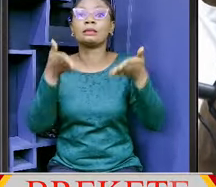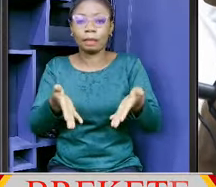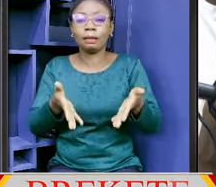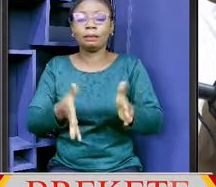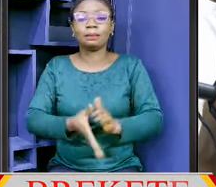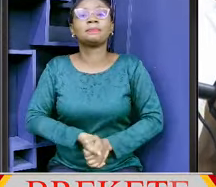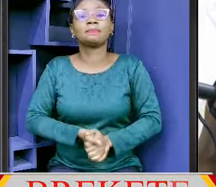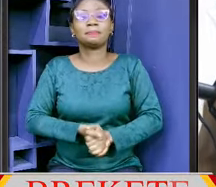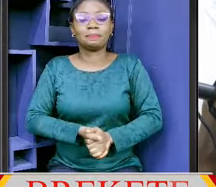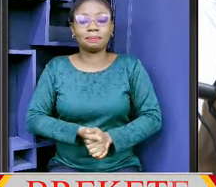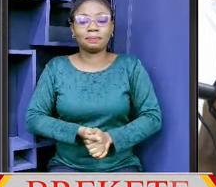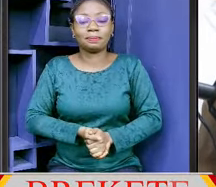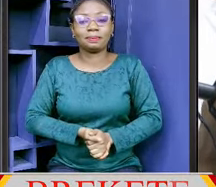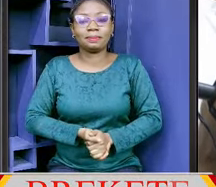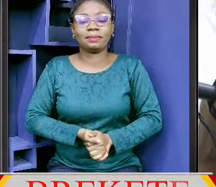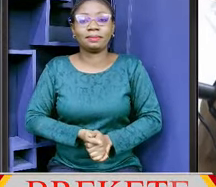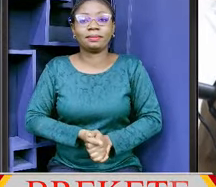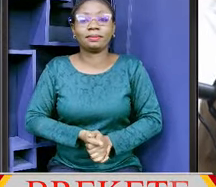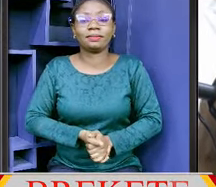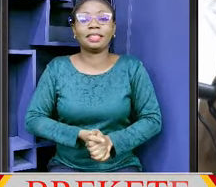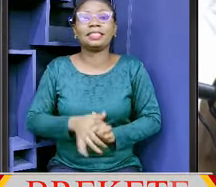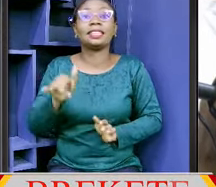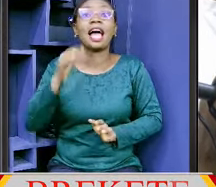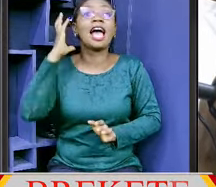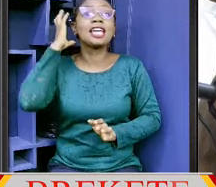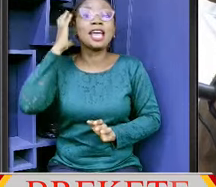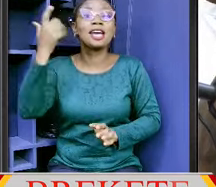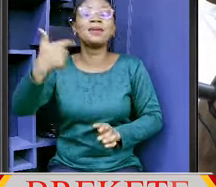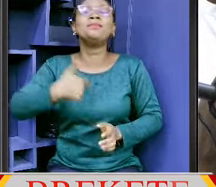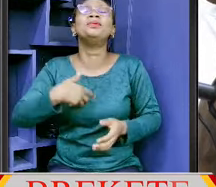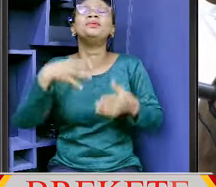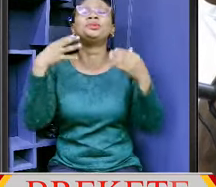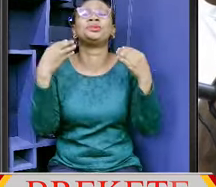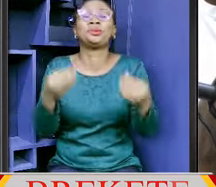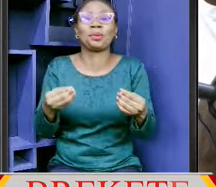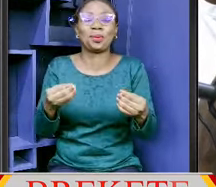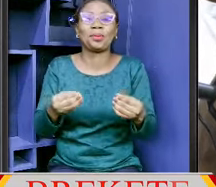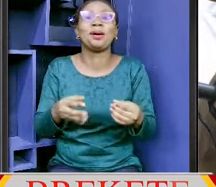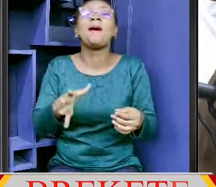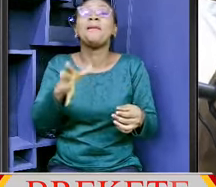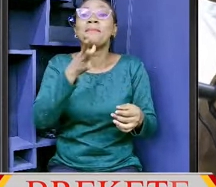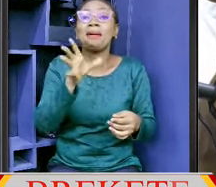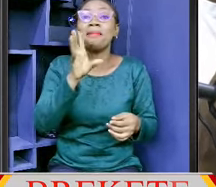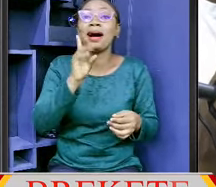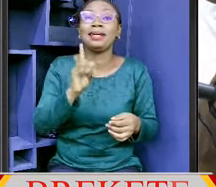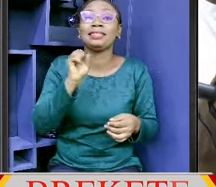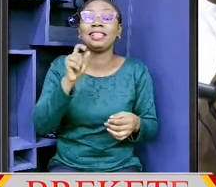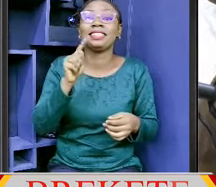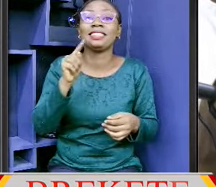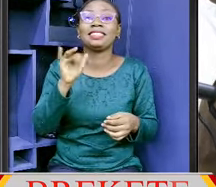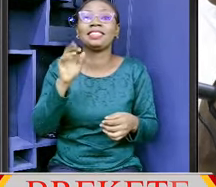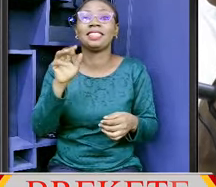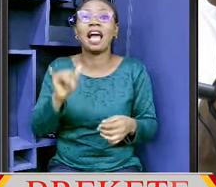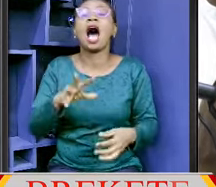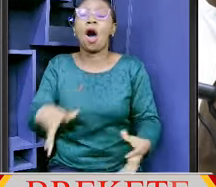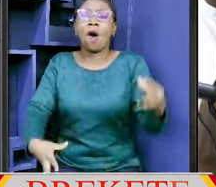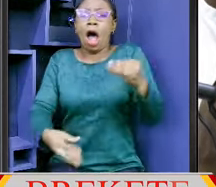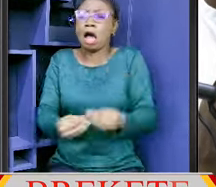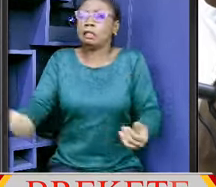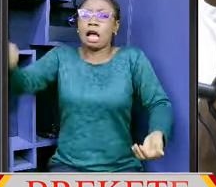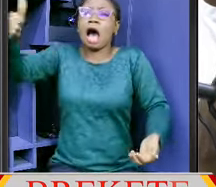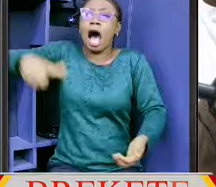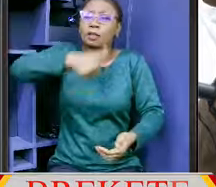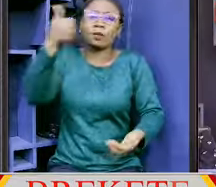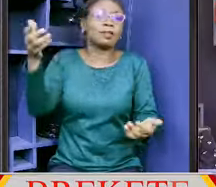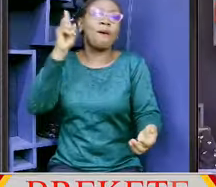Oh yeah. Yes, then they hear me so. Okay, Mama Destiny. Sir? I go add you another 100,000